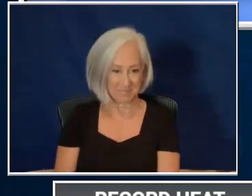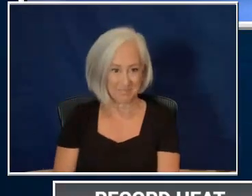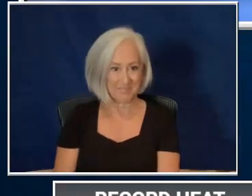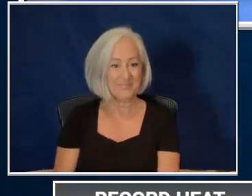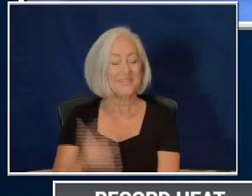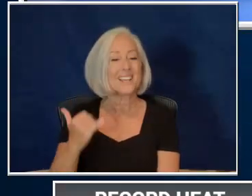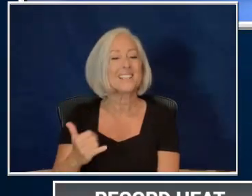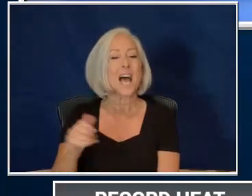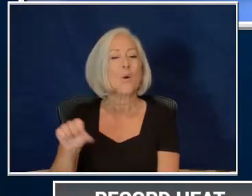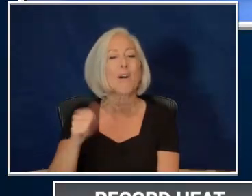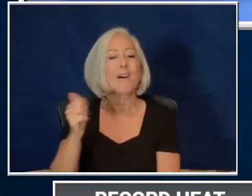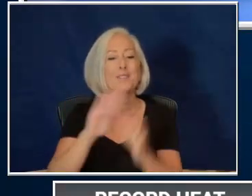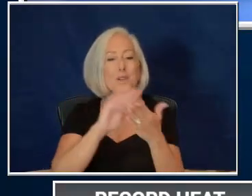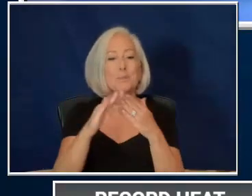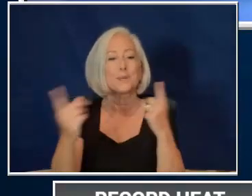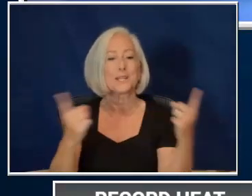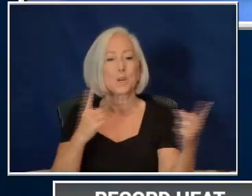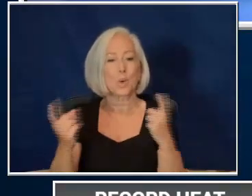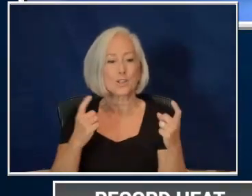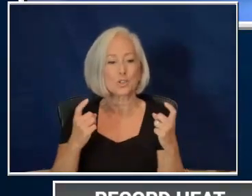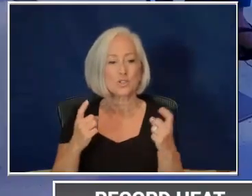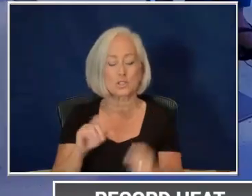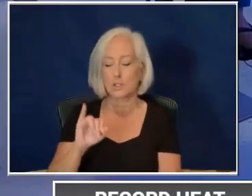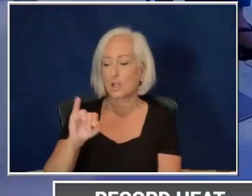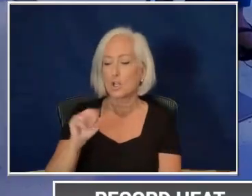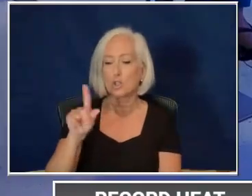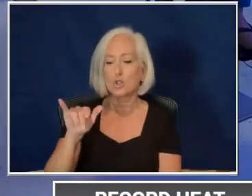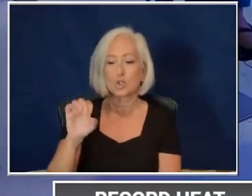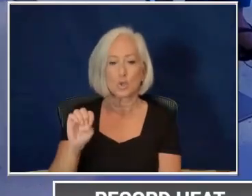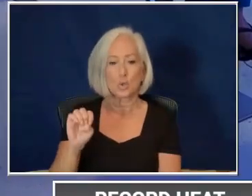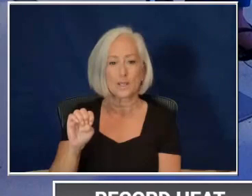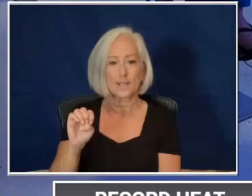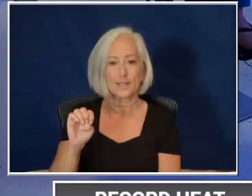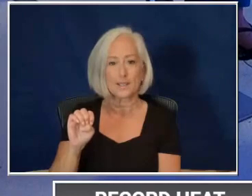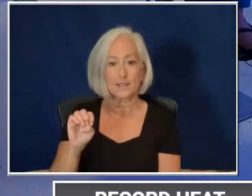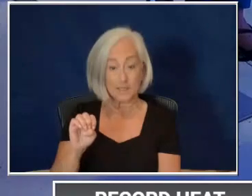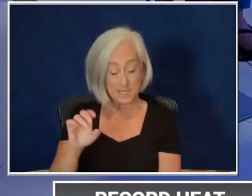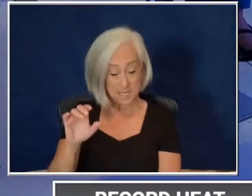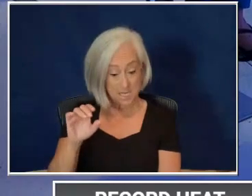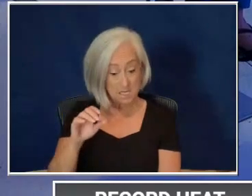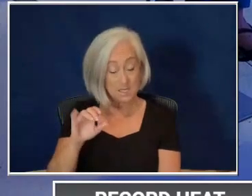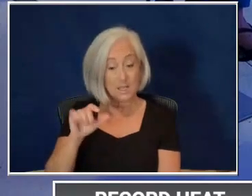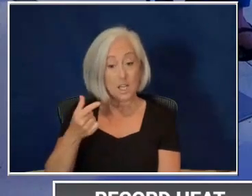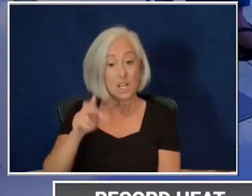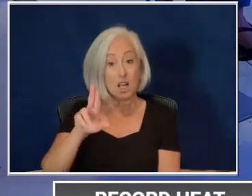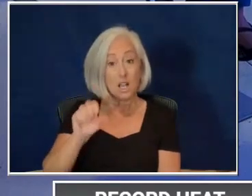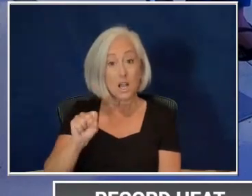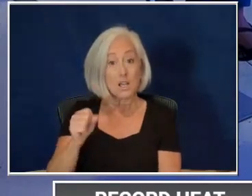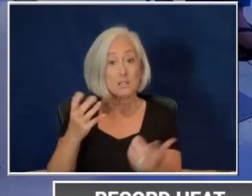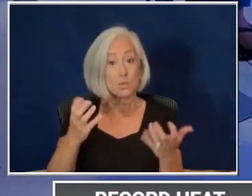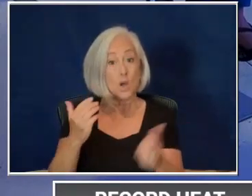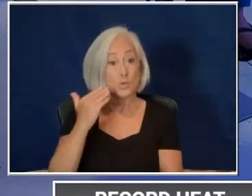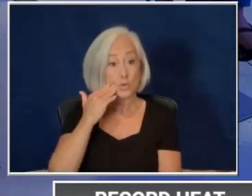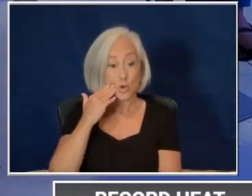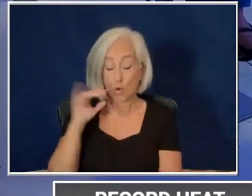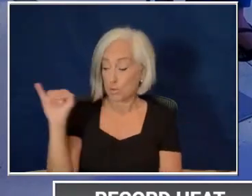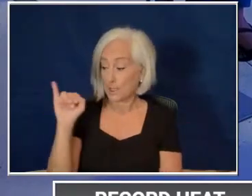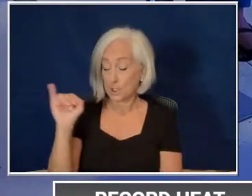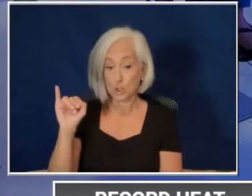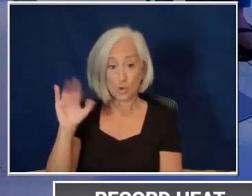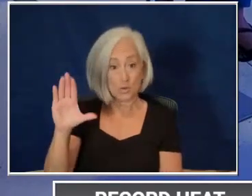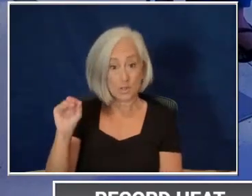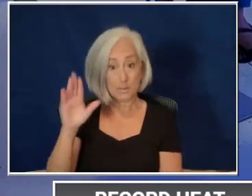other community questions. Julie, Gus wants to know if rehab is covered by most insurance companies, or how much would somebody expect to pay maybe out of